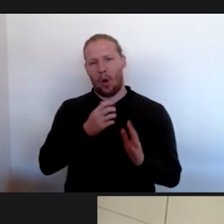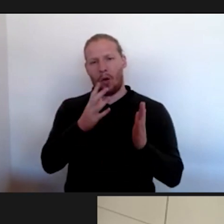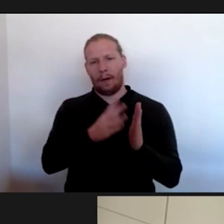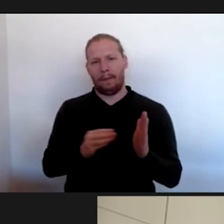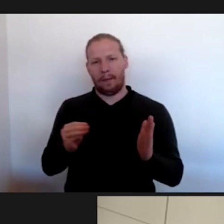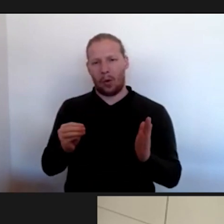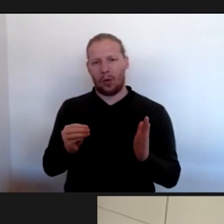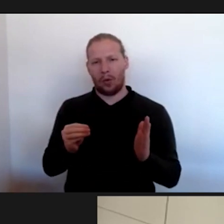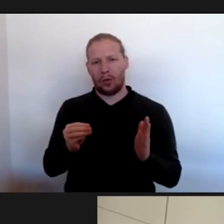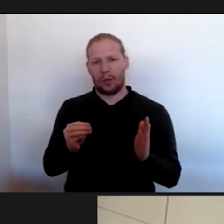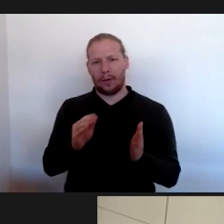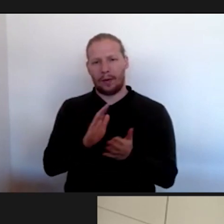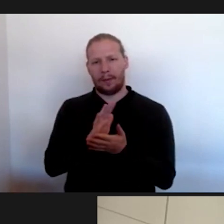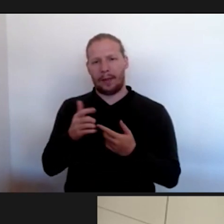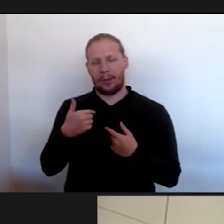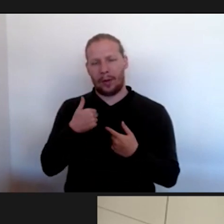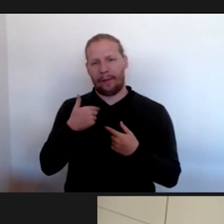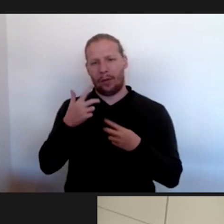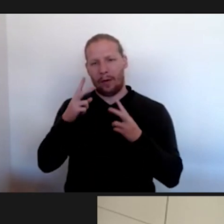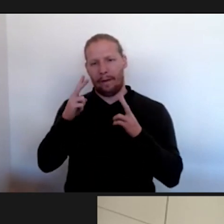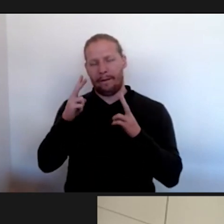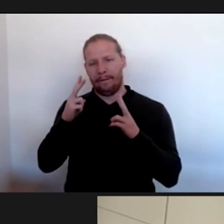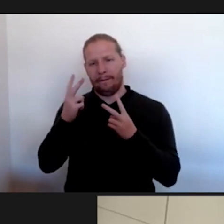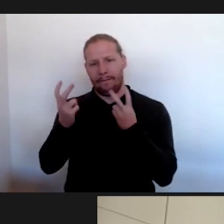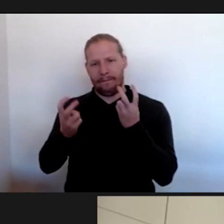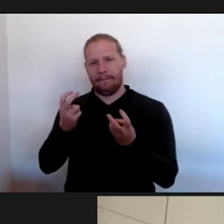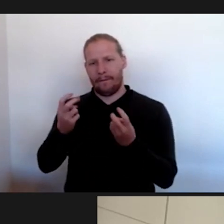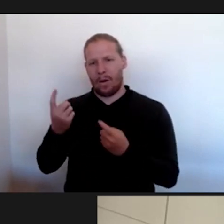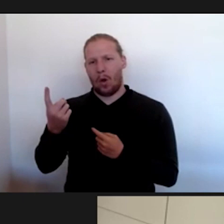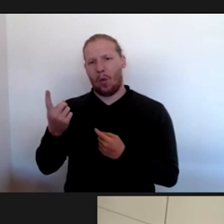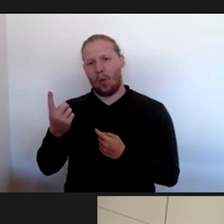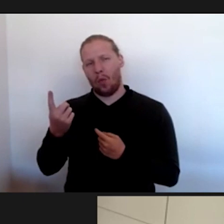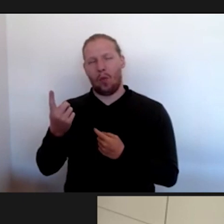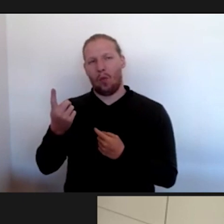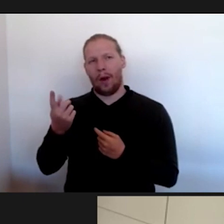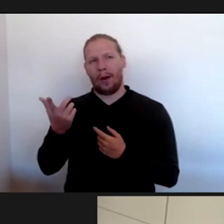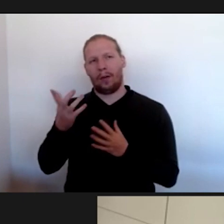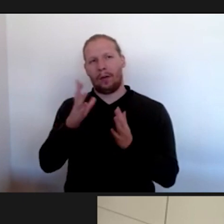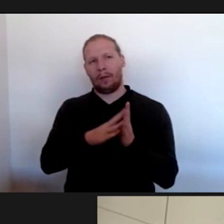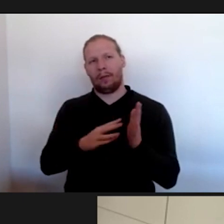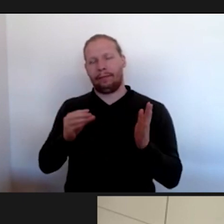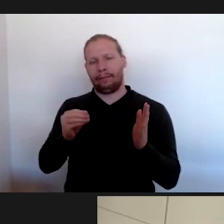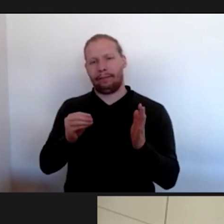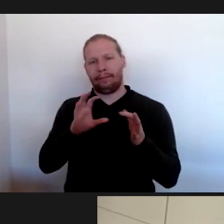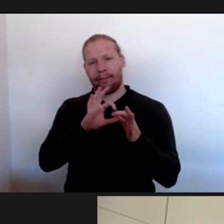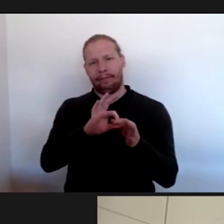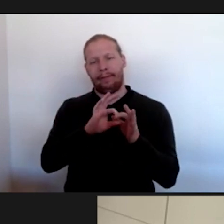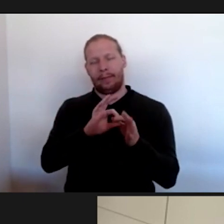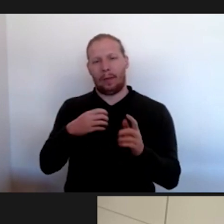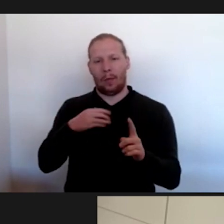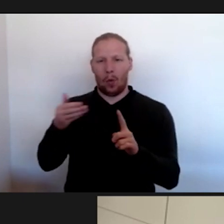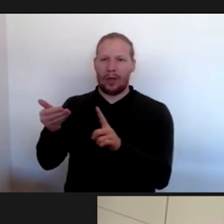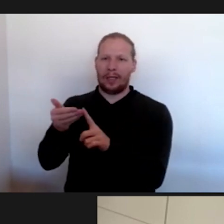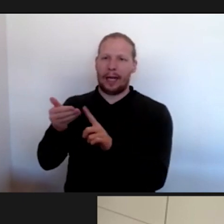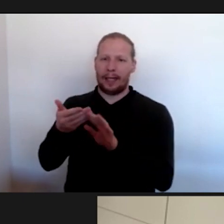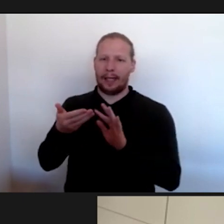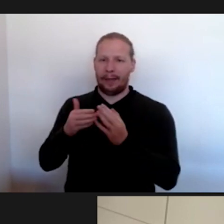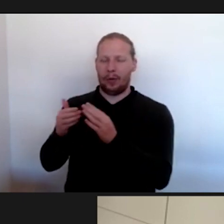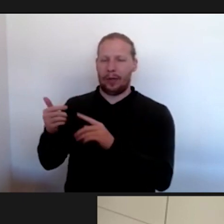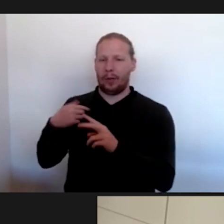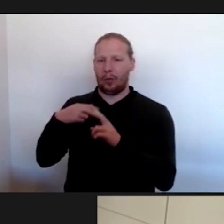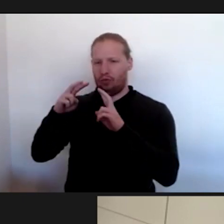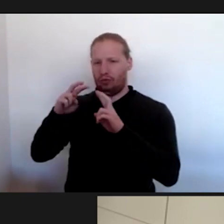then we then end up have to find out the one that could be the most relatable with the targeted communities that we are doing the research for. So if we do